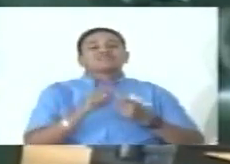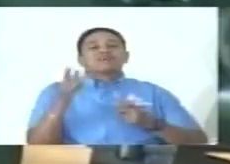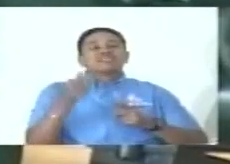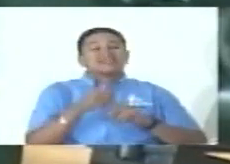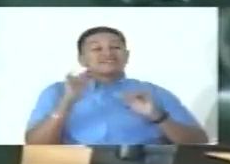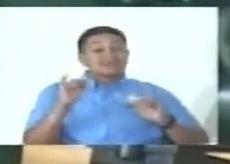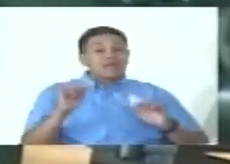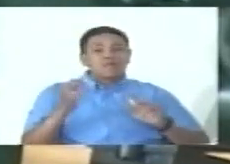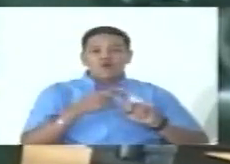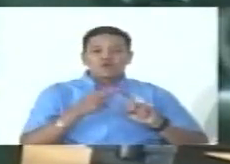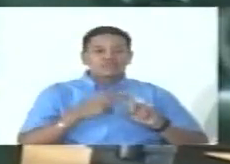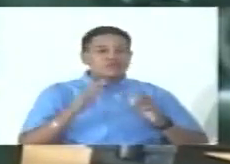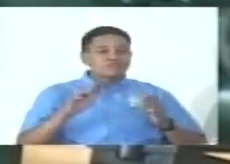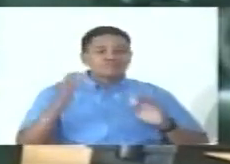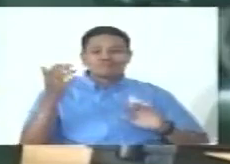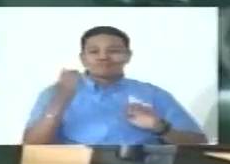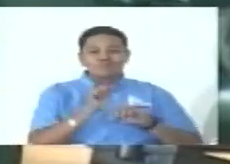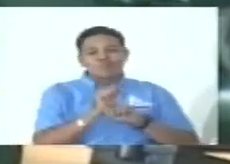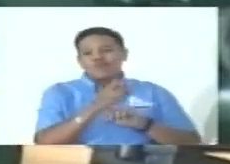same hotel.